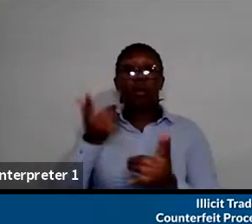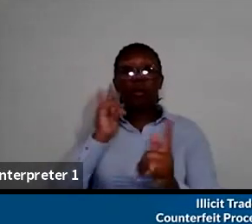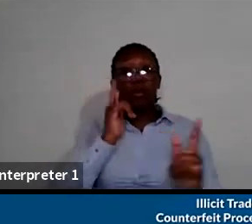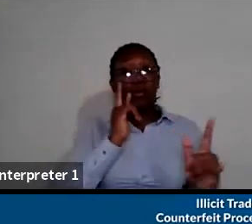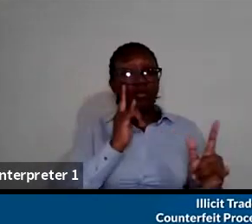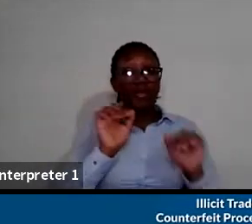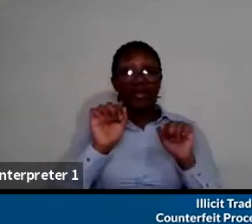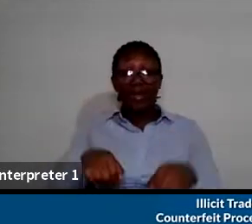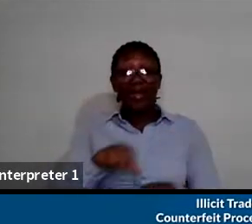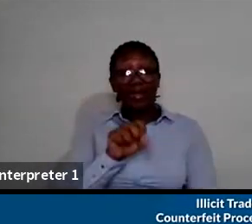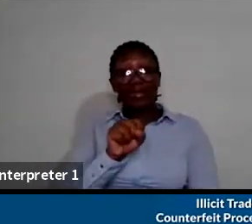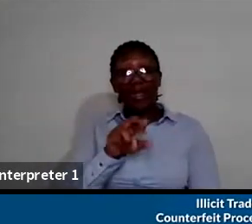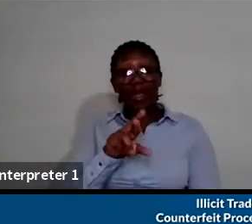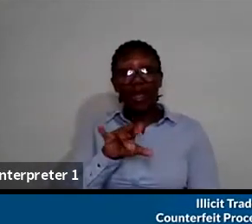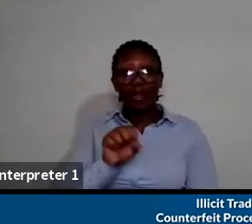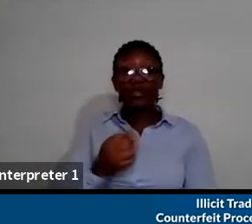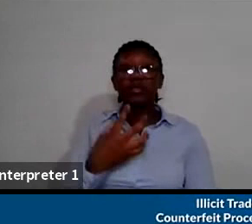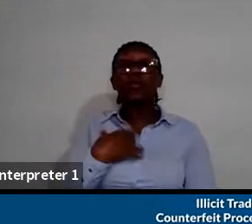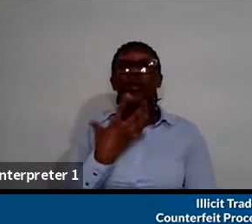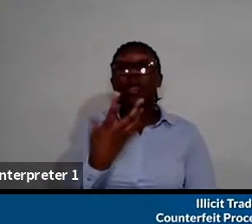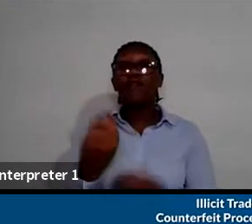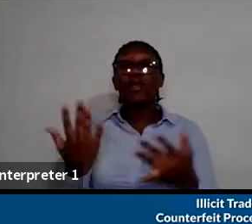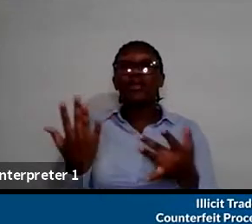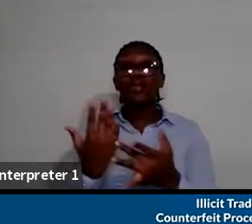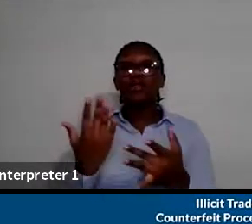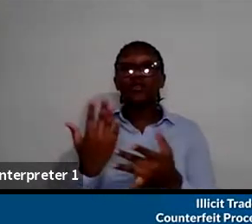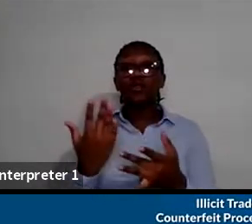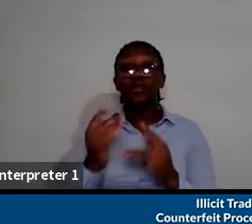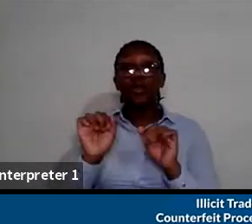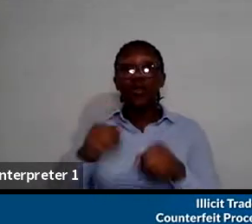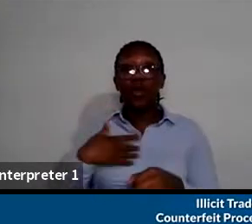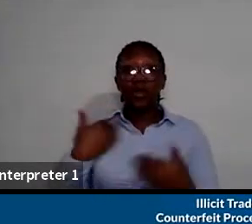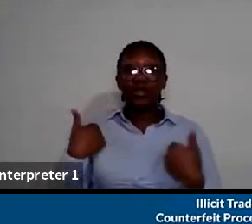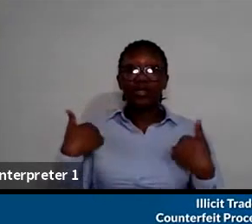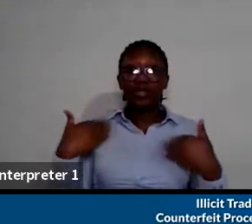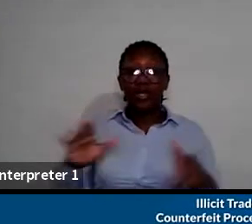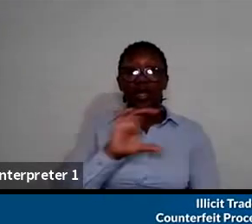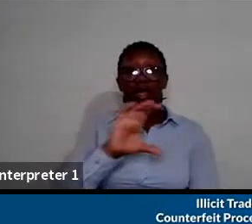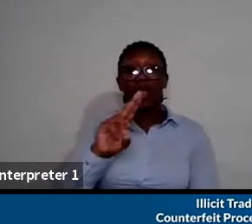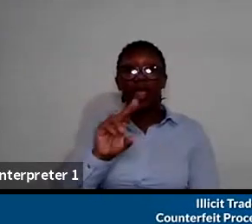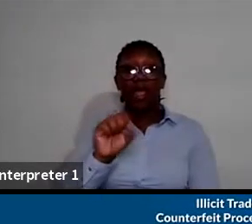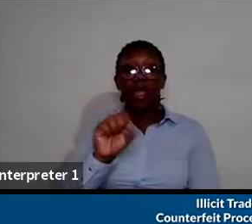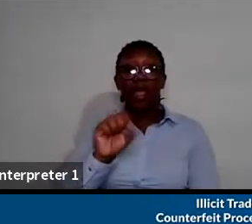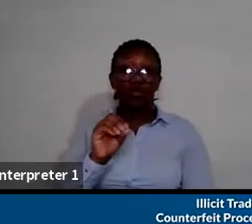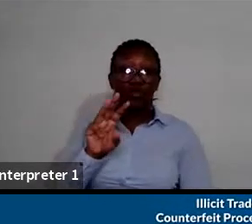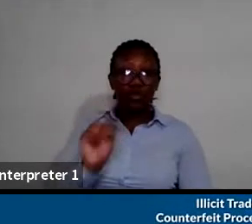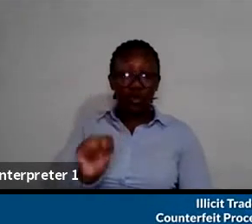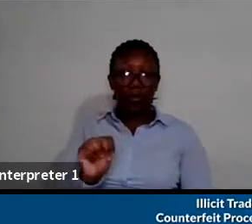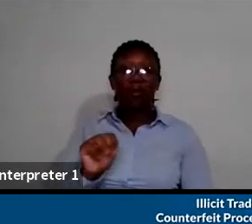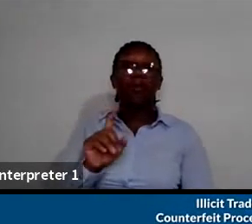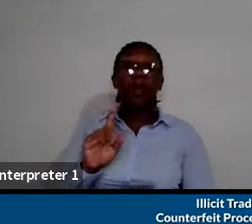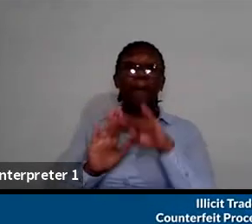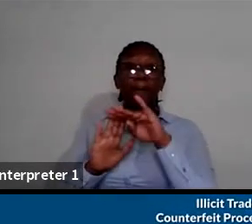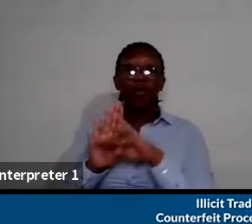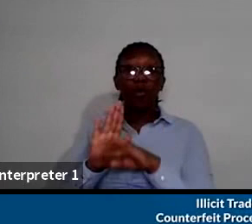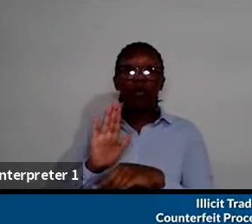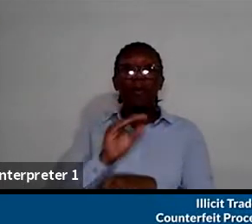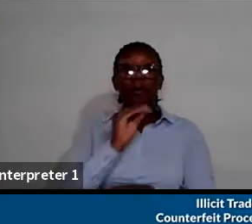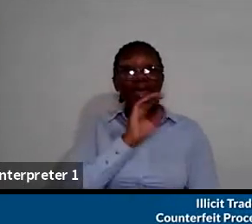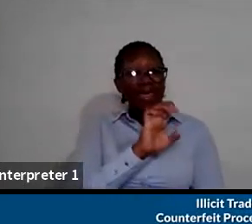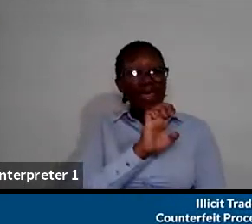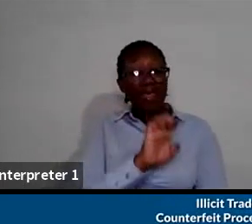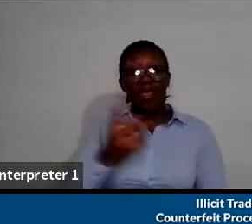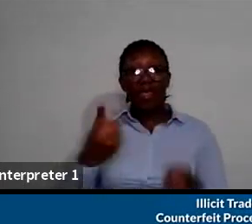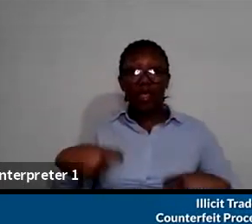making use of blockchain technology, and we've started with a customs modernization program where e-commerce and the